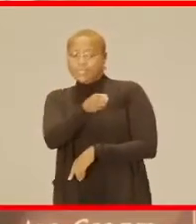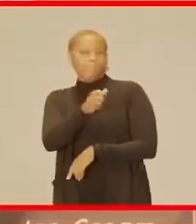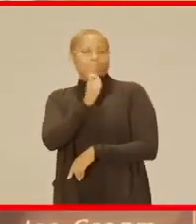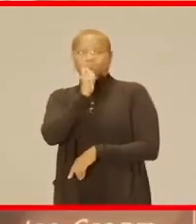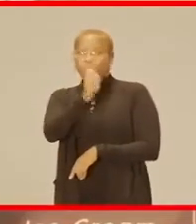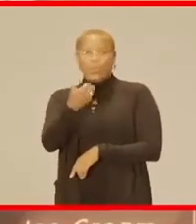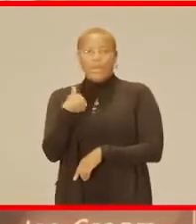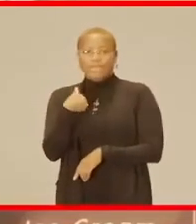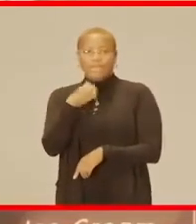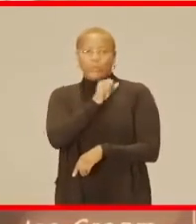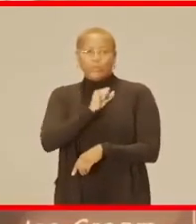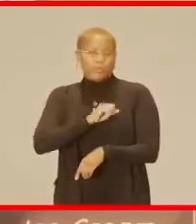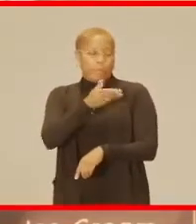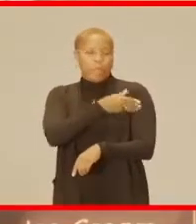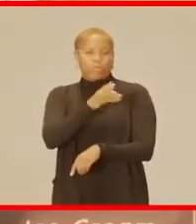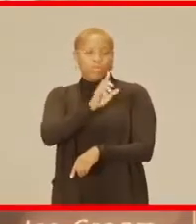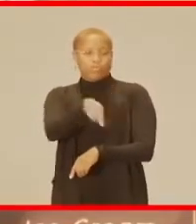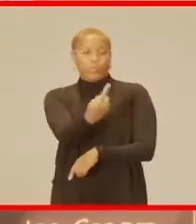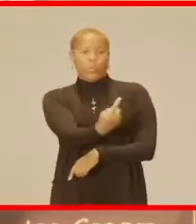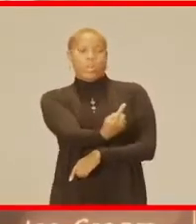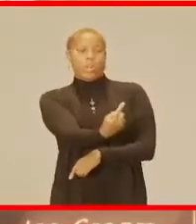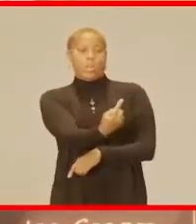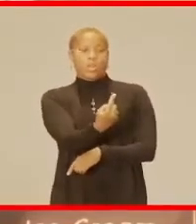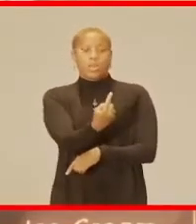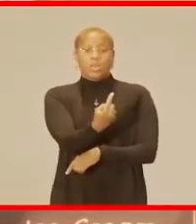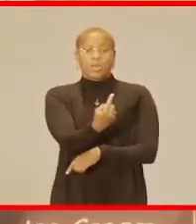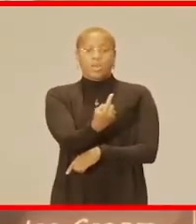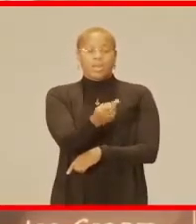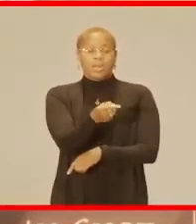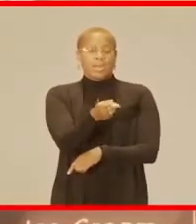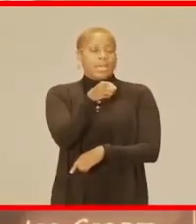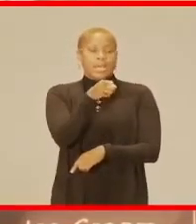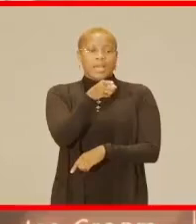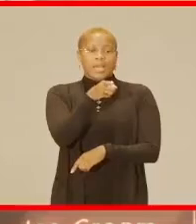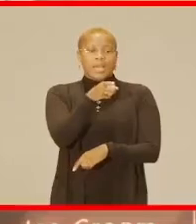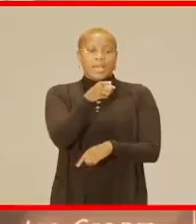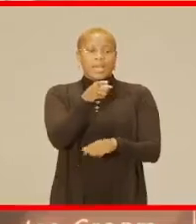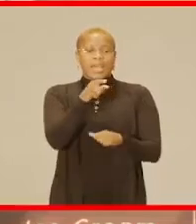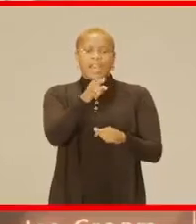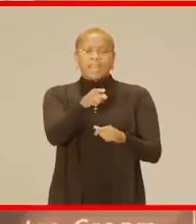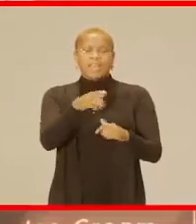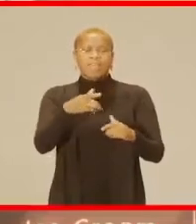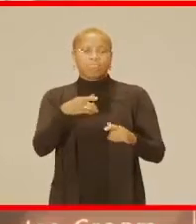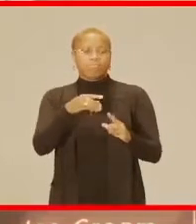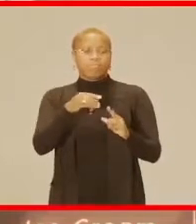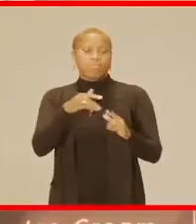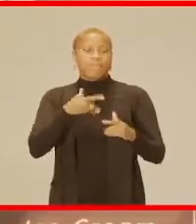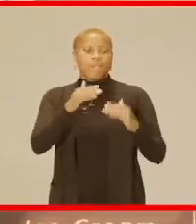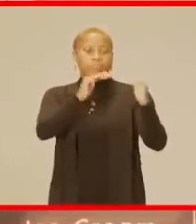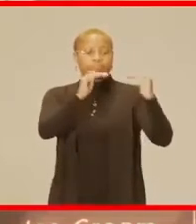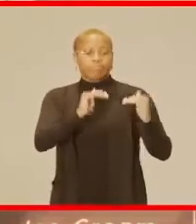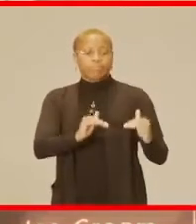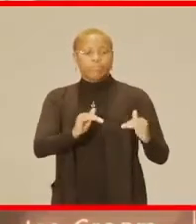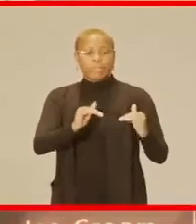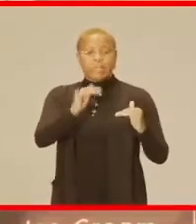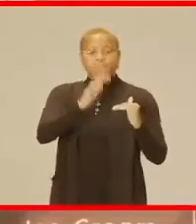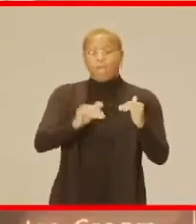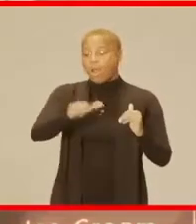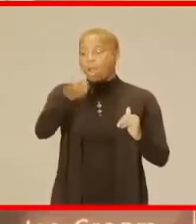superpowers. And he is made to feel inferior to everyone around